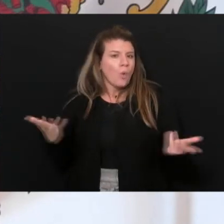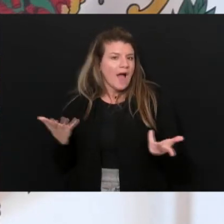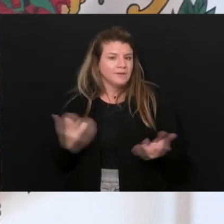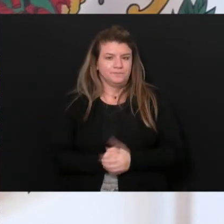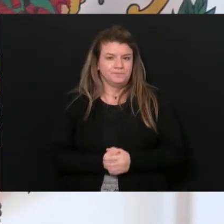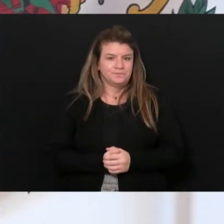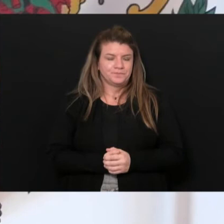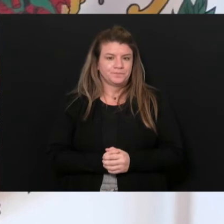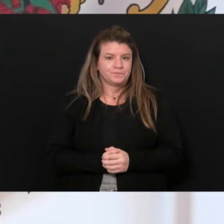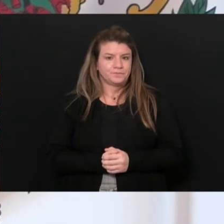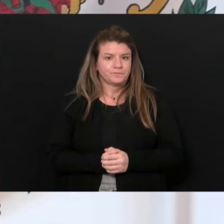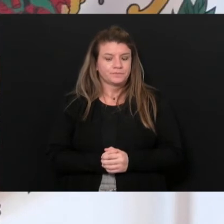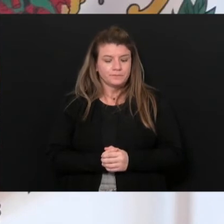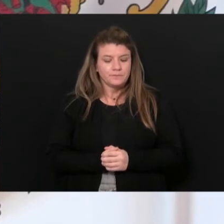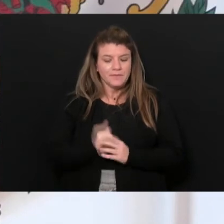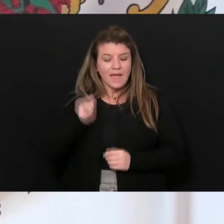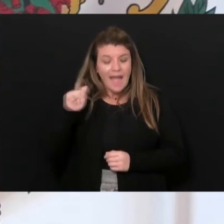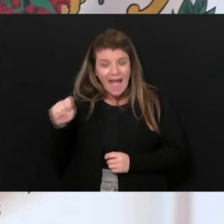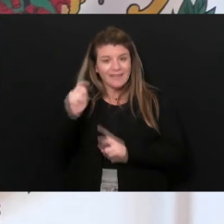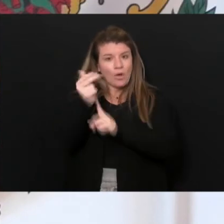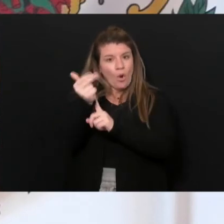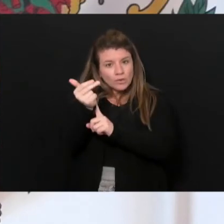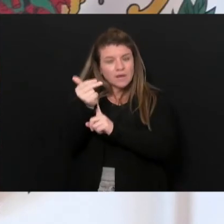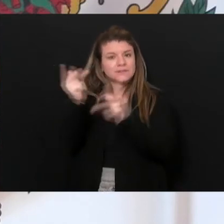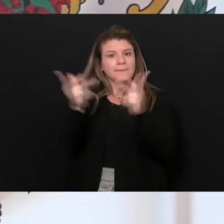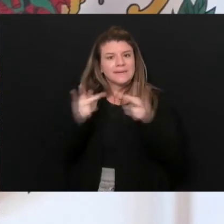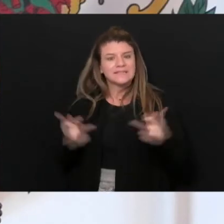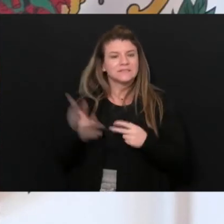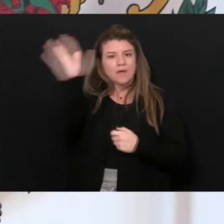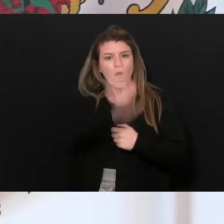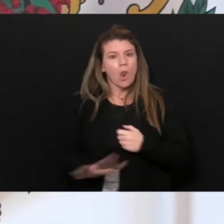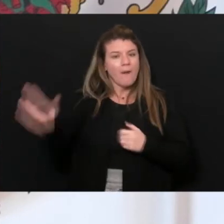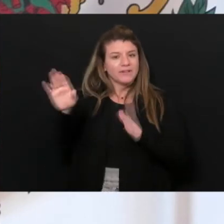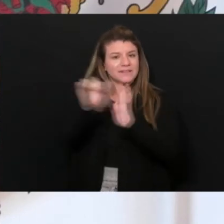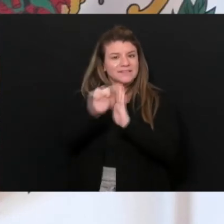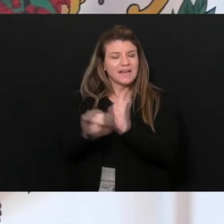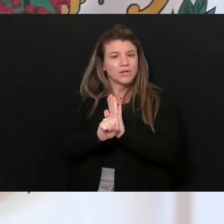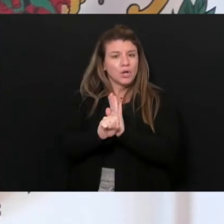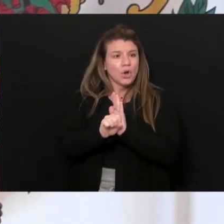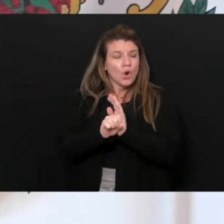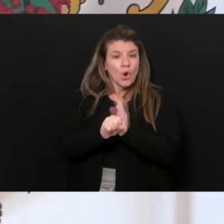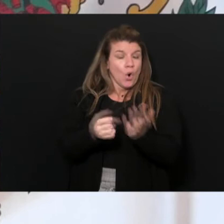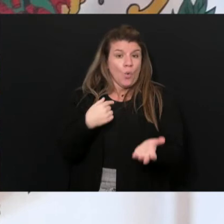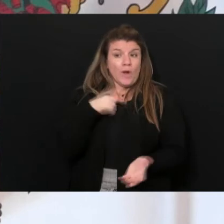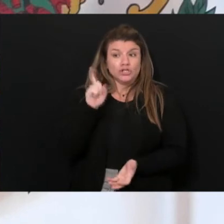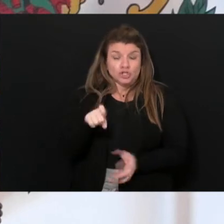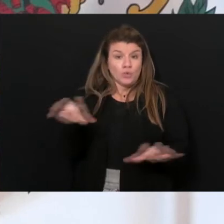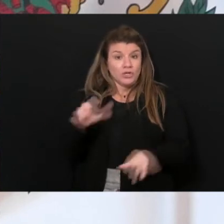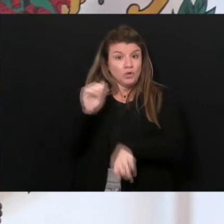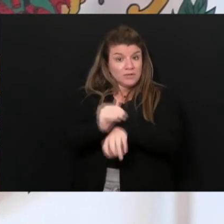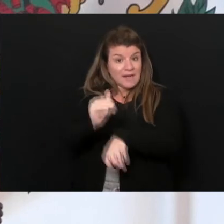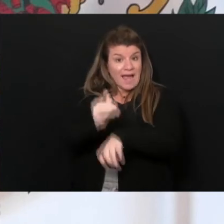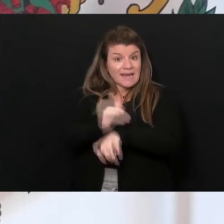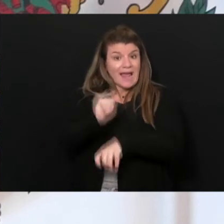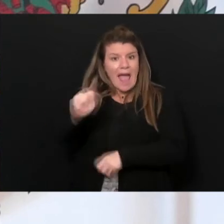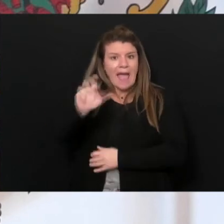do at our hotels and our resorts across our state? What should we do tonight at Canaan Valley?